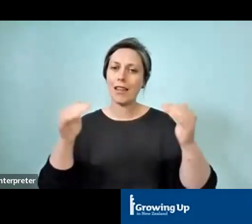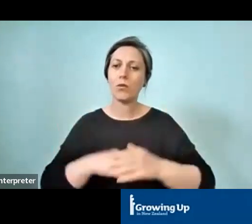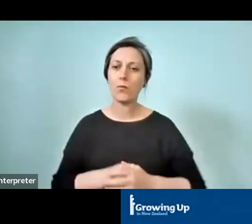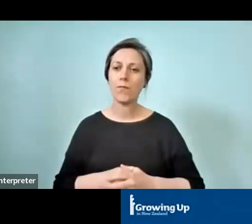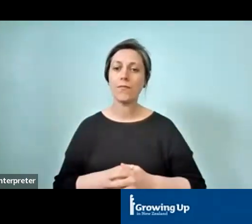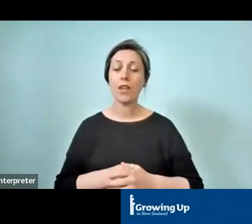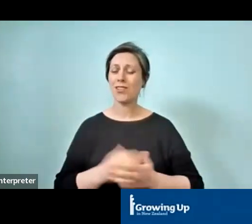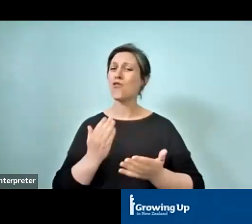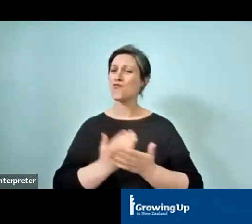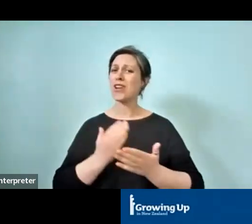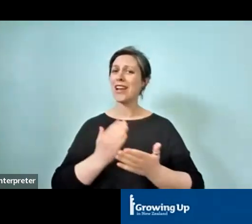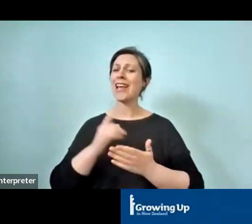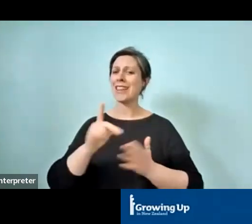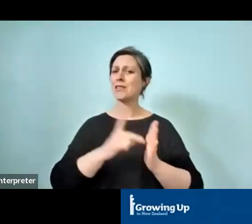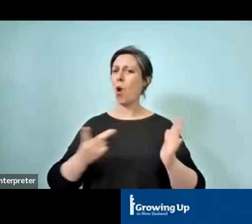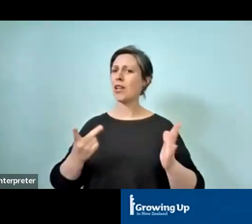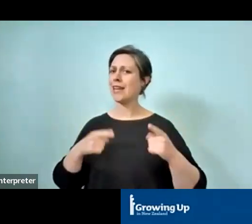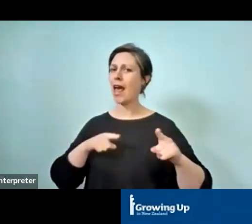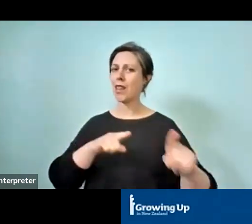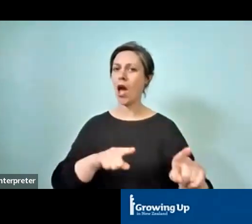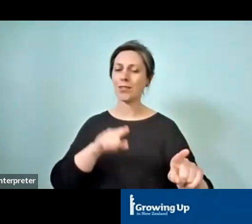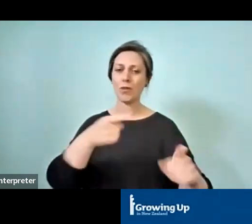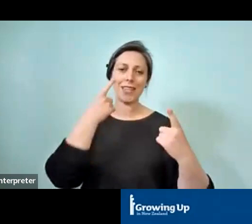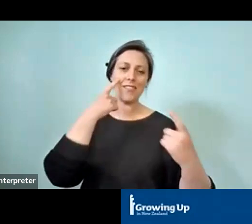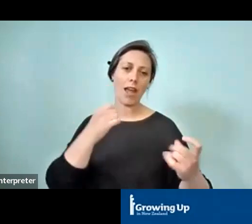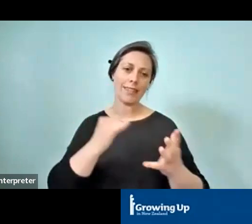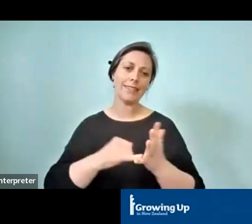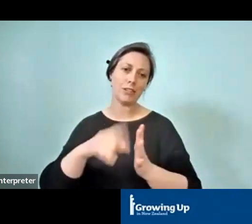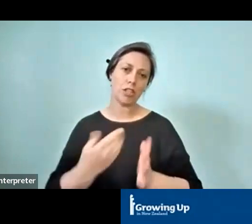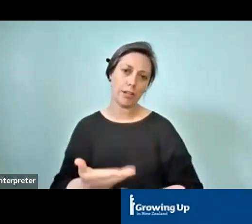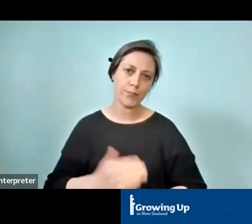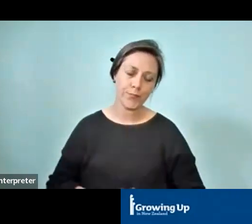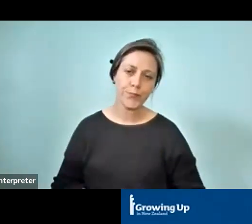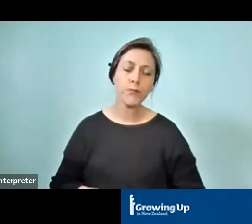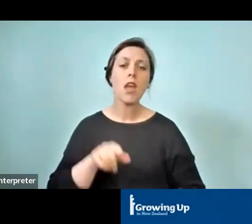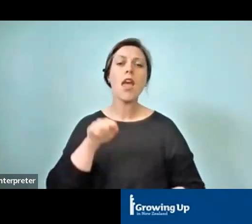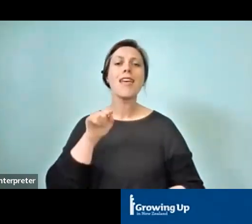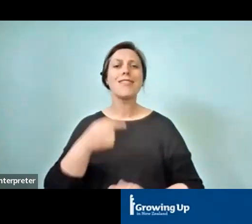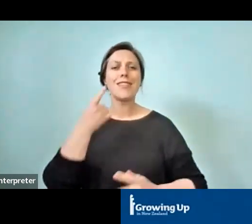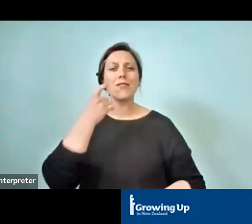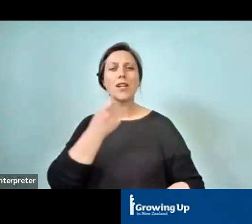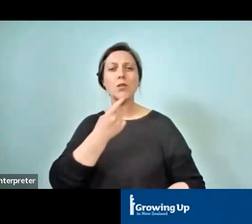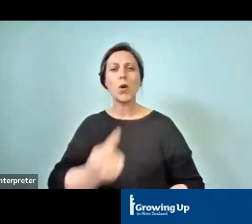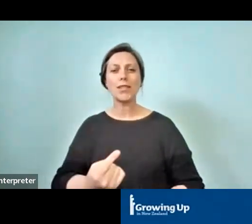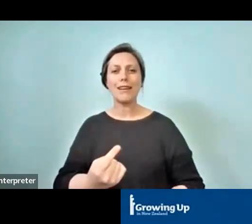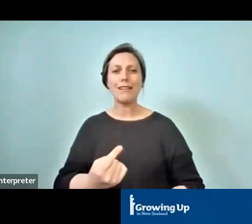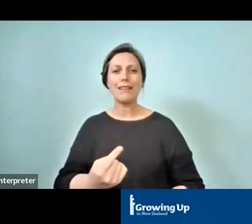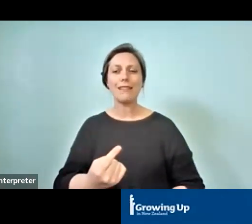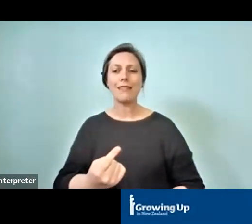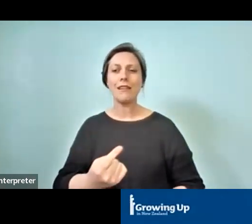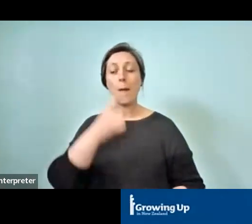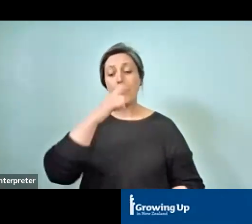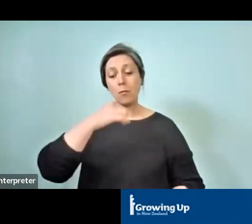your findings, Sarah Jane, because as you pointed out, what these findings are saying is that people need to live in